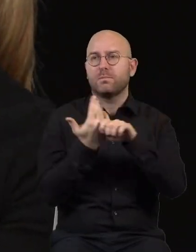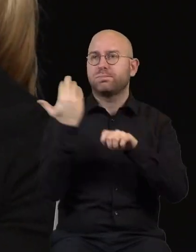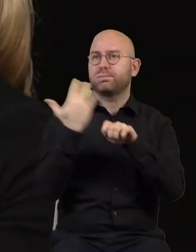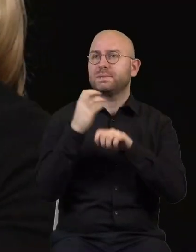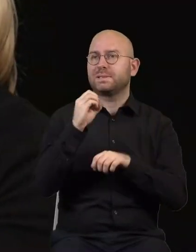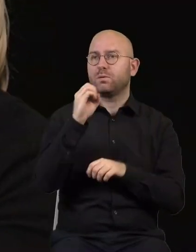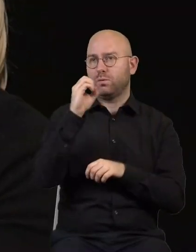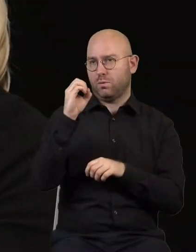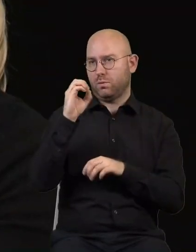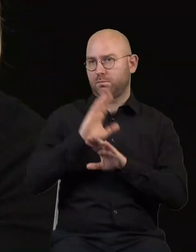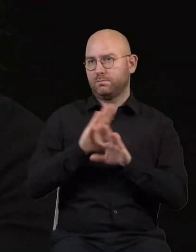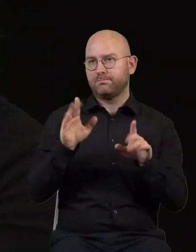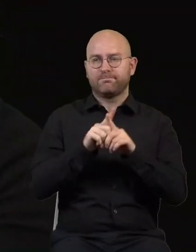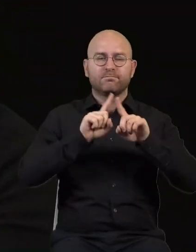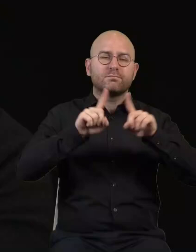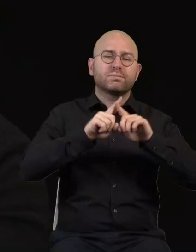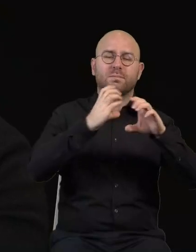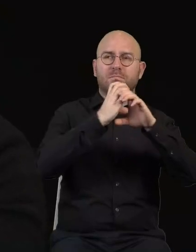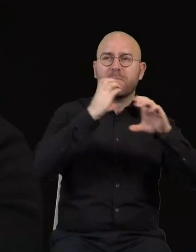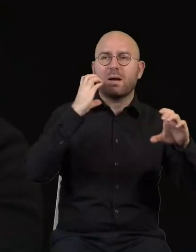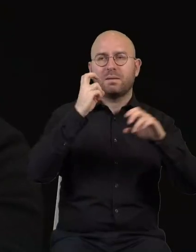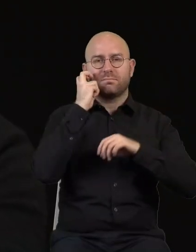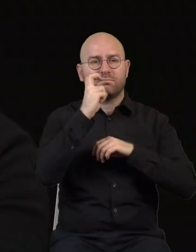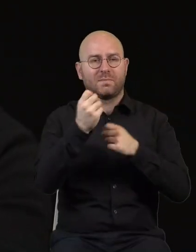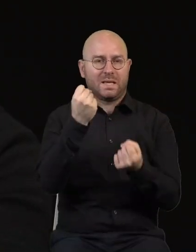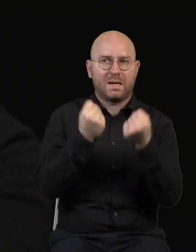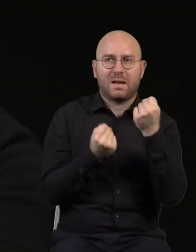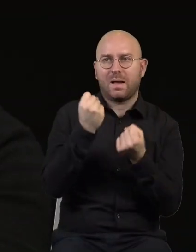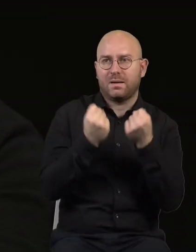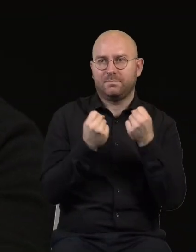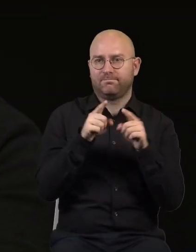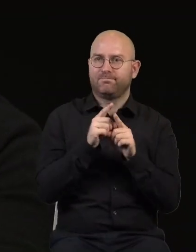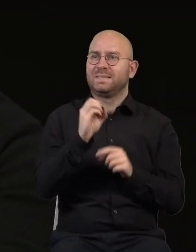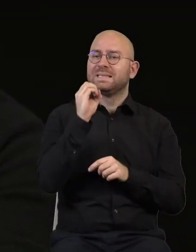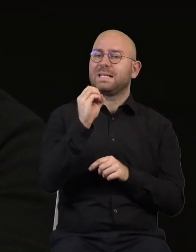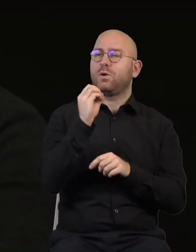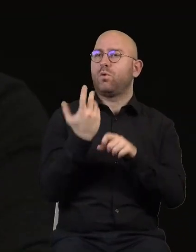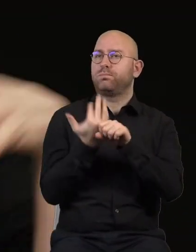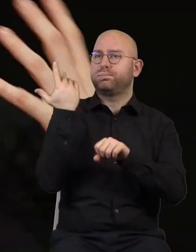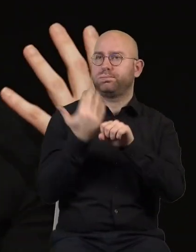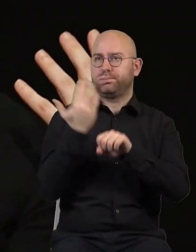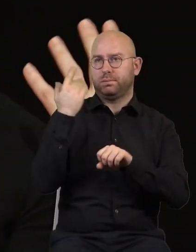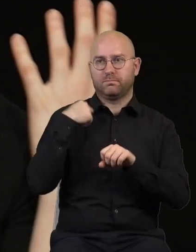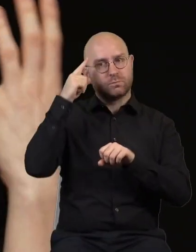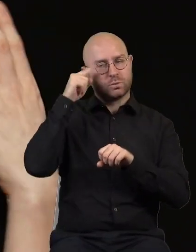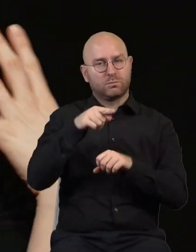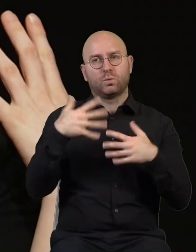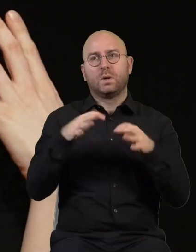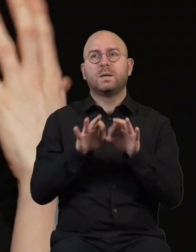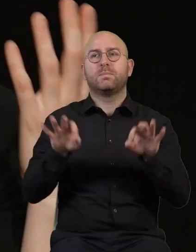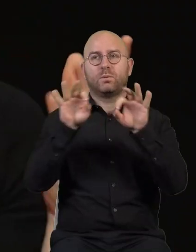social leasing scheme, such as they have in France, which I think as well can achieve